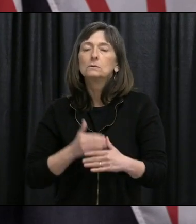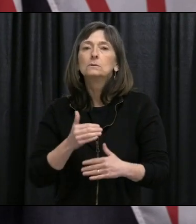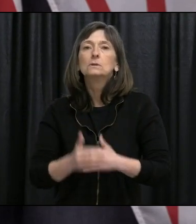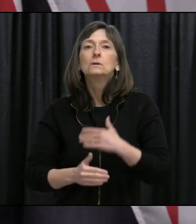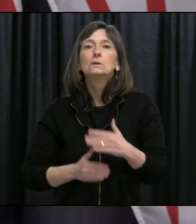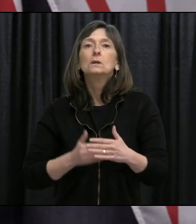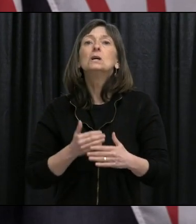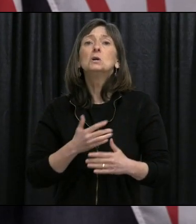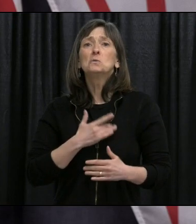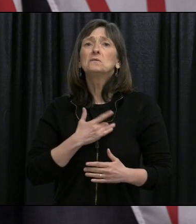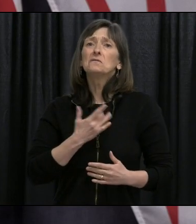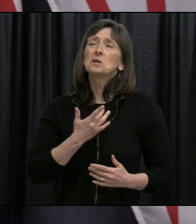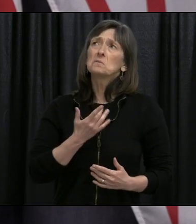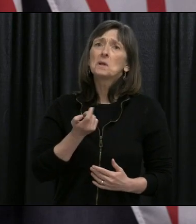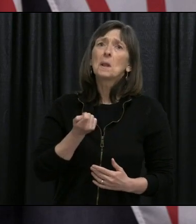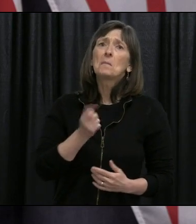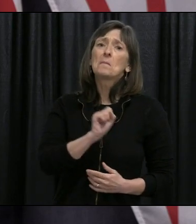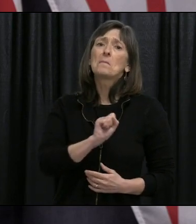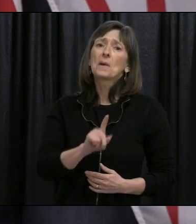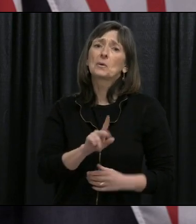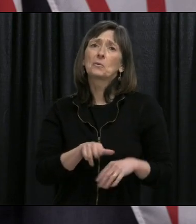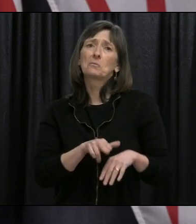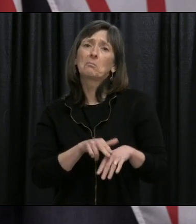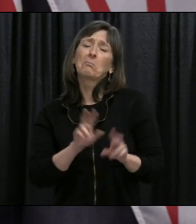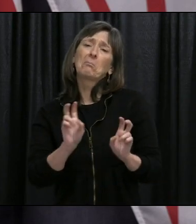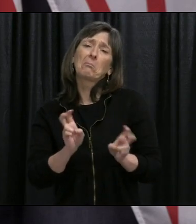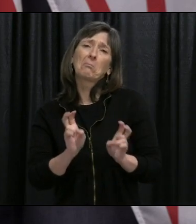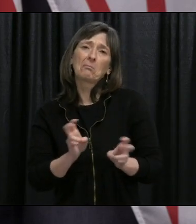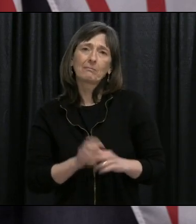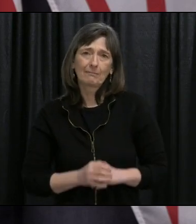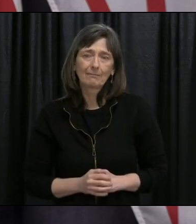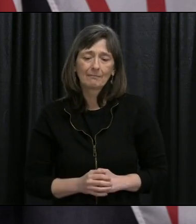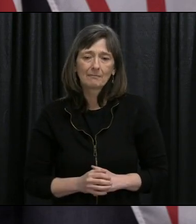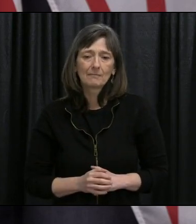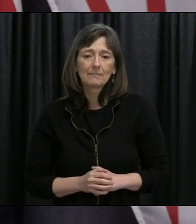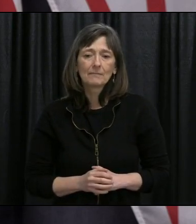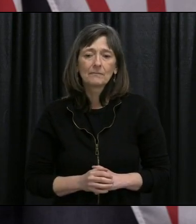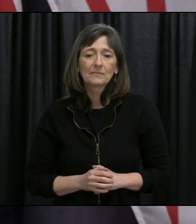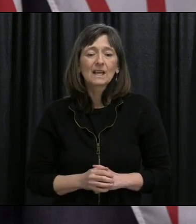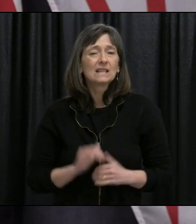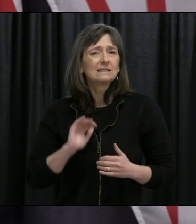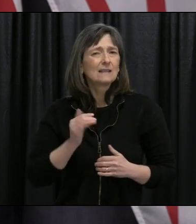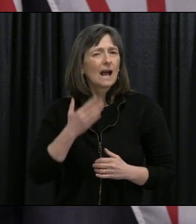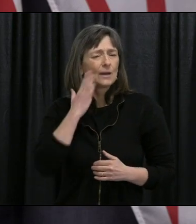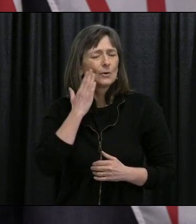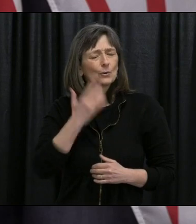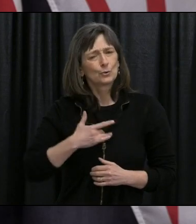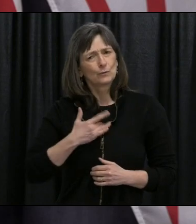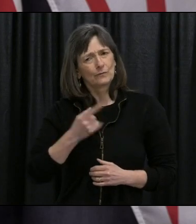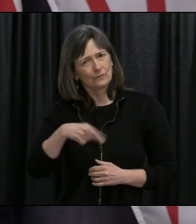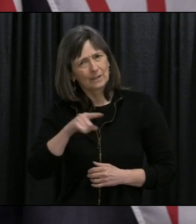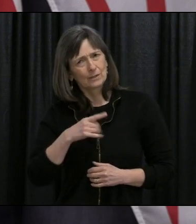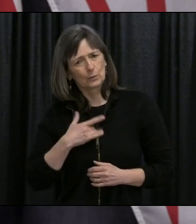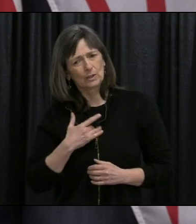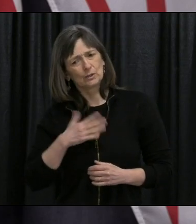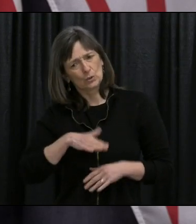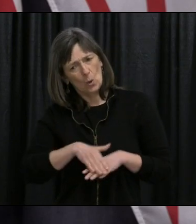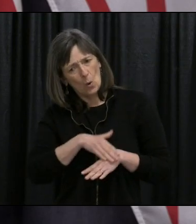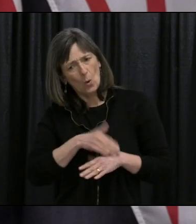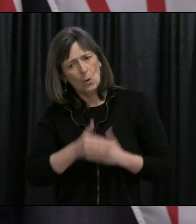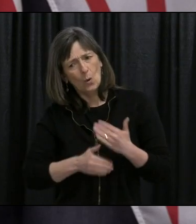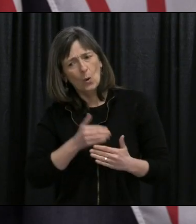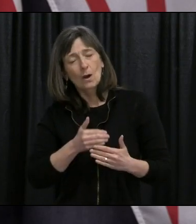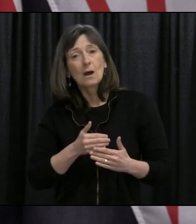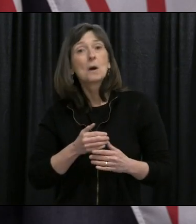of the normalcy we have lost as we wait out the end of this pandemic. While our movements may seem slow, we must remember that it is often small steps and